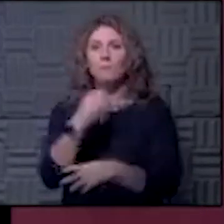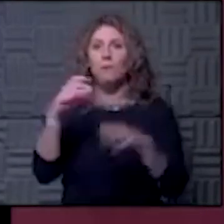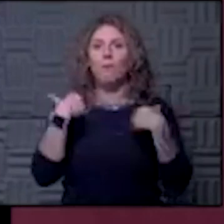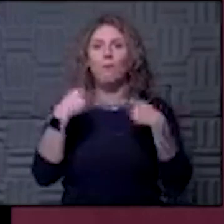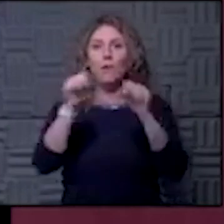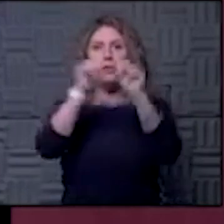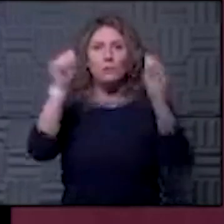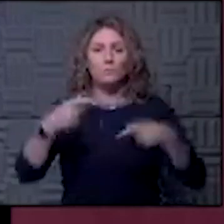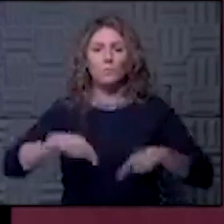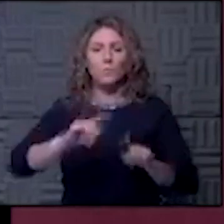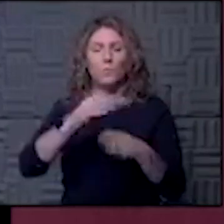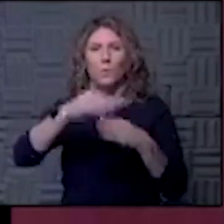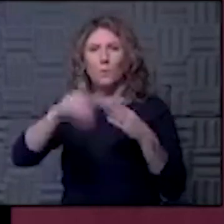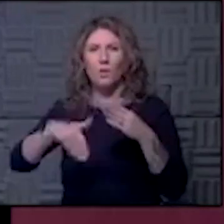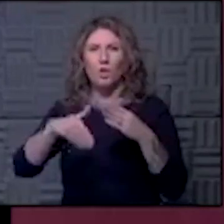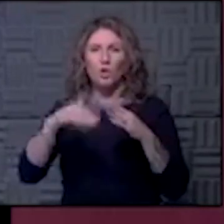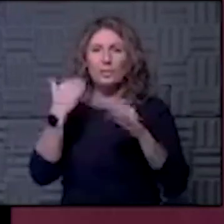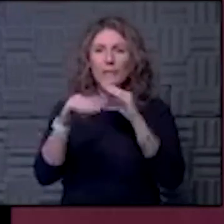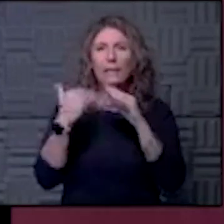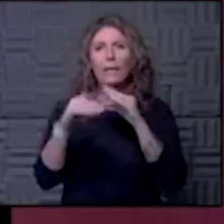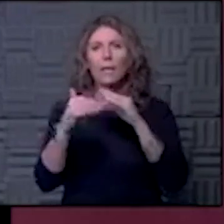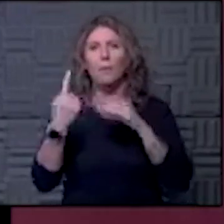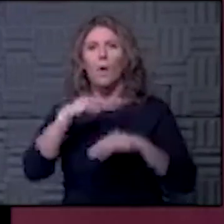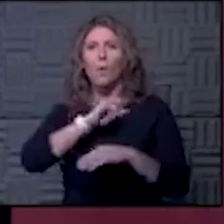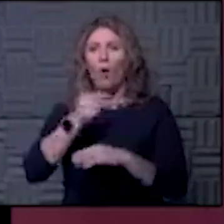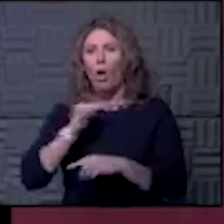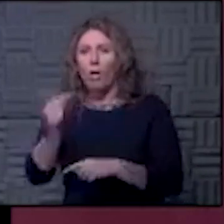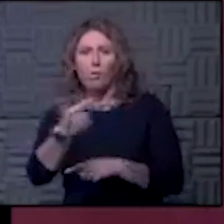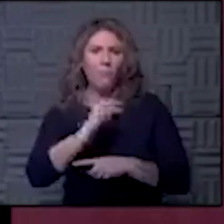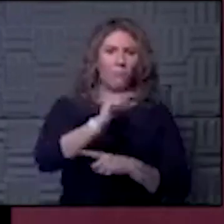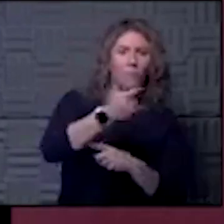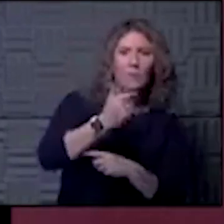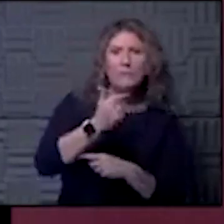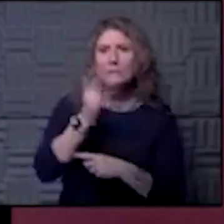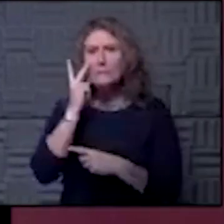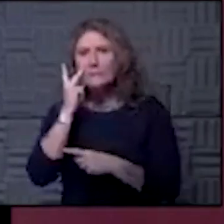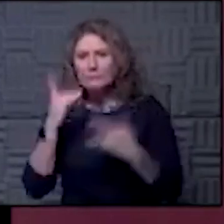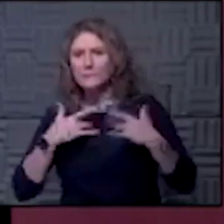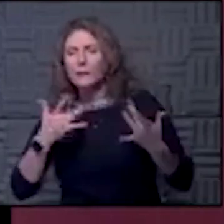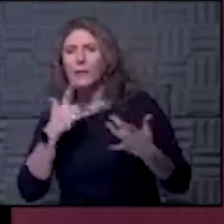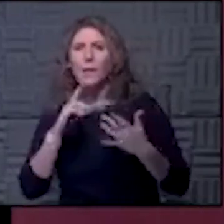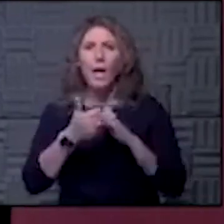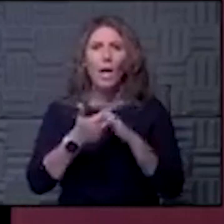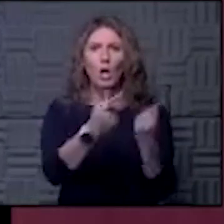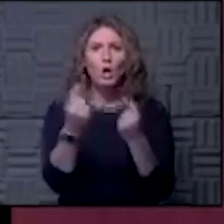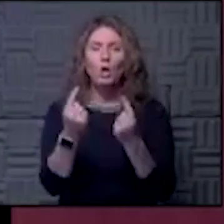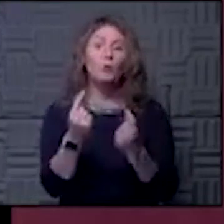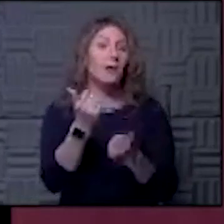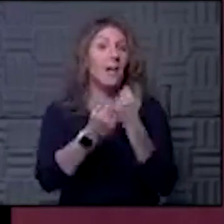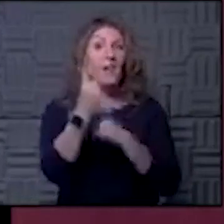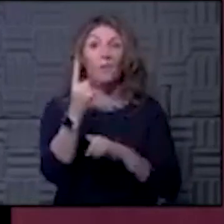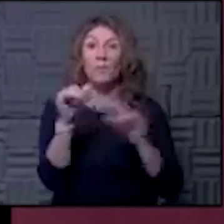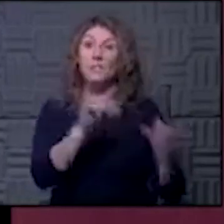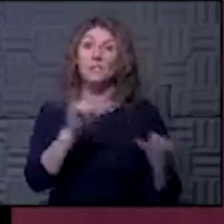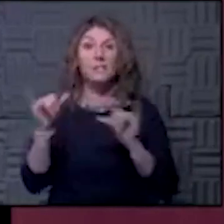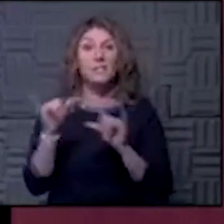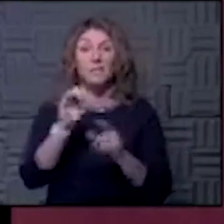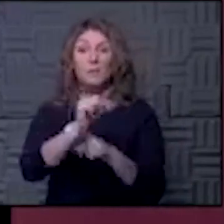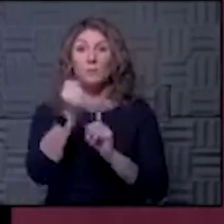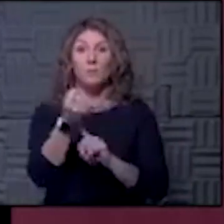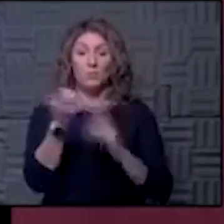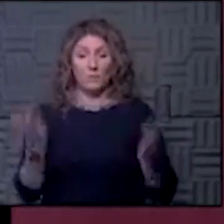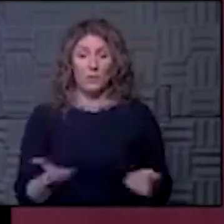over the weekend. There's an email chain. We're all kind of checking in with each other to see how we're doing. And I think everybody's in basically the same boat that we're at right now